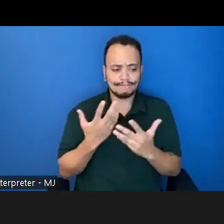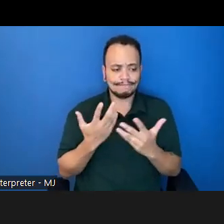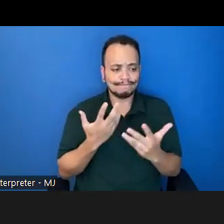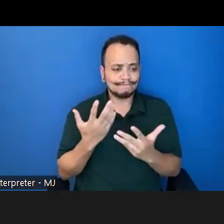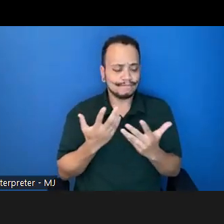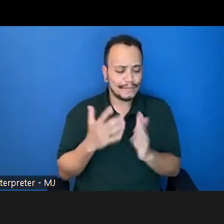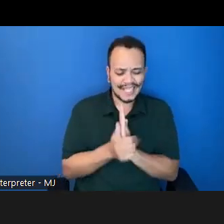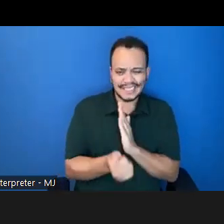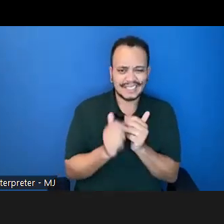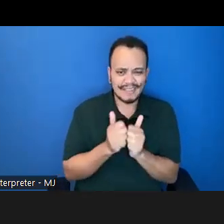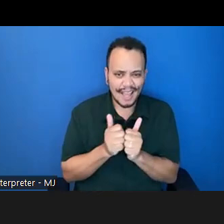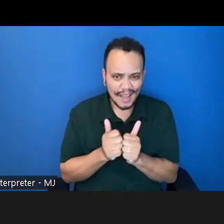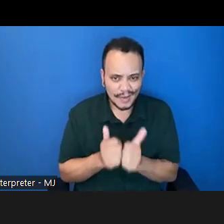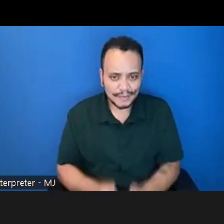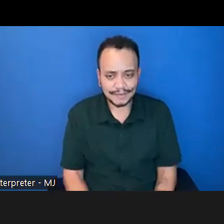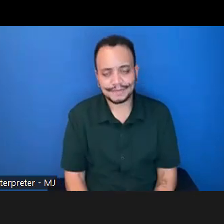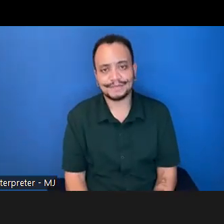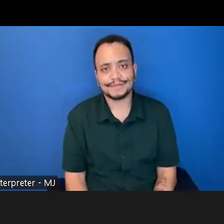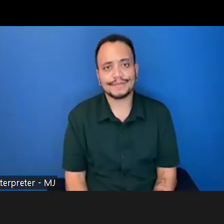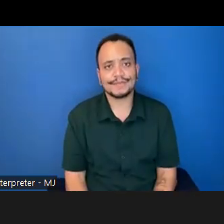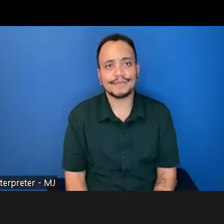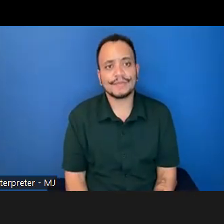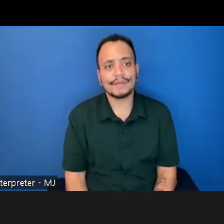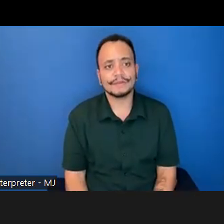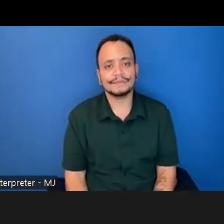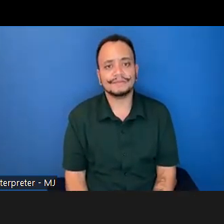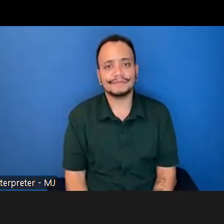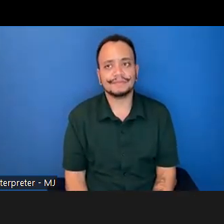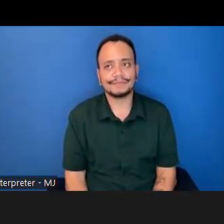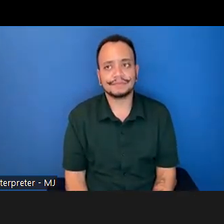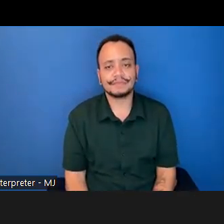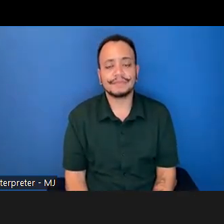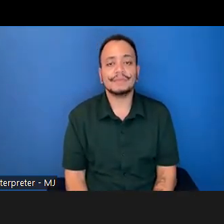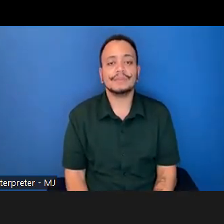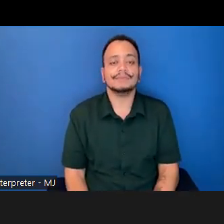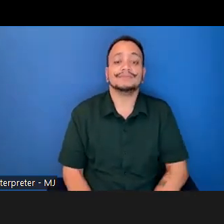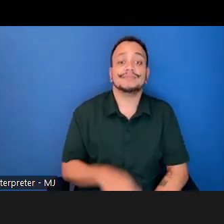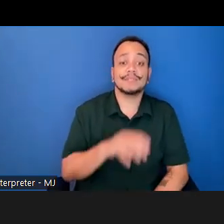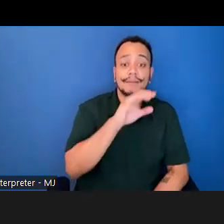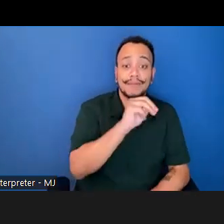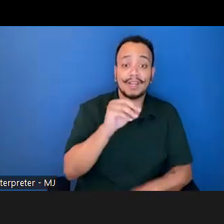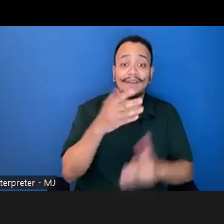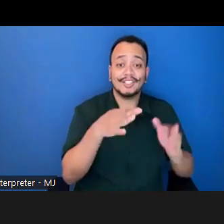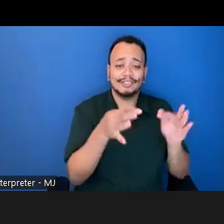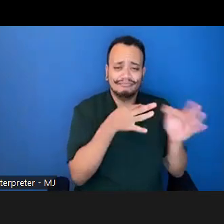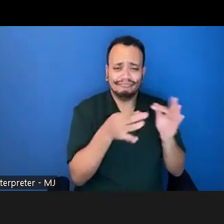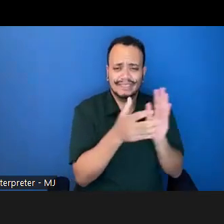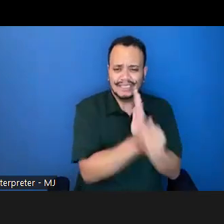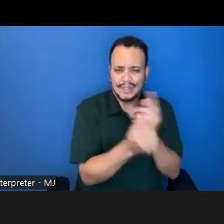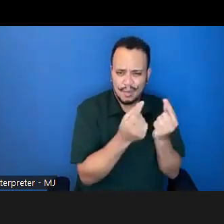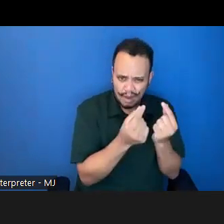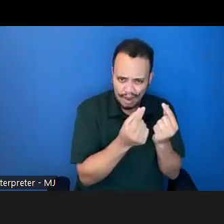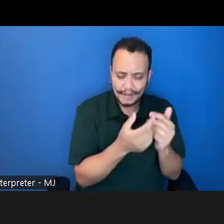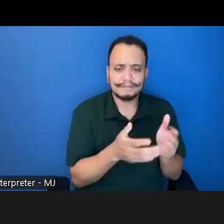what your skills are. So now that we know like what a skill is, the issue is like how